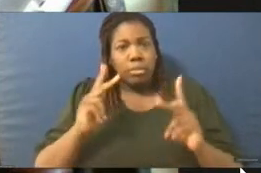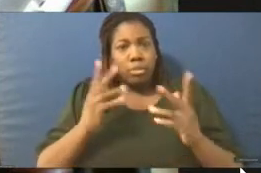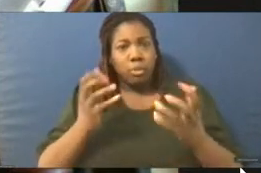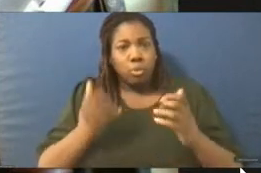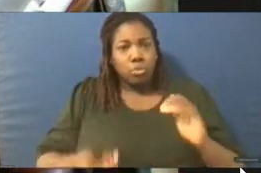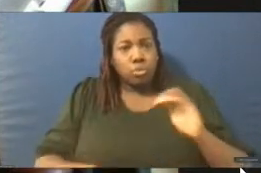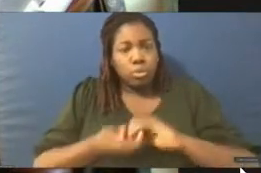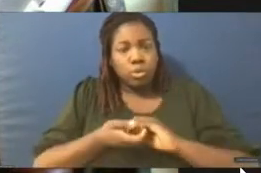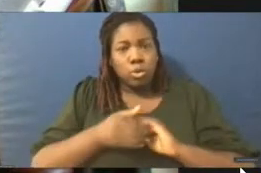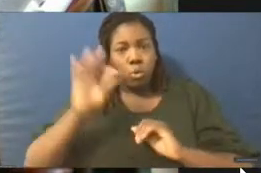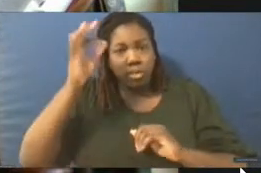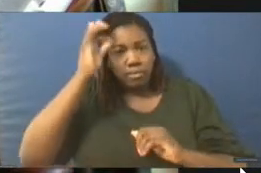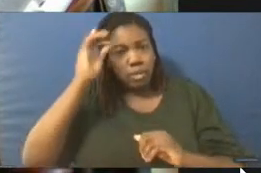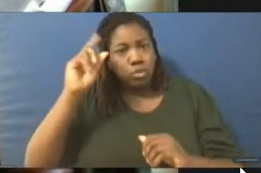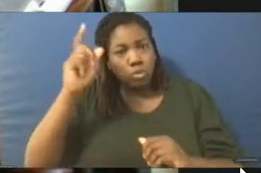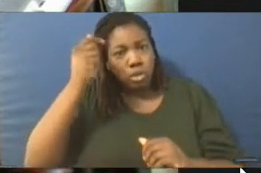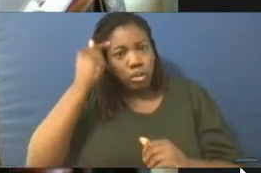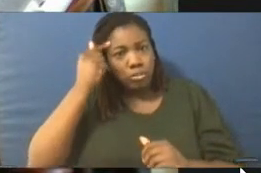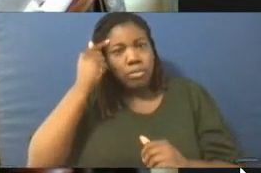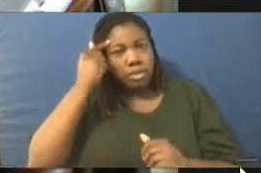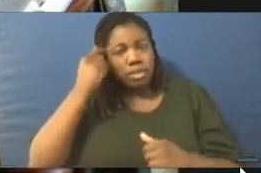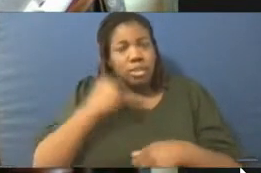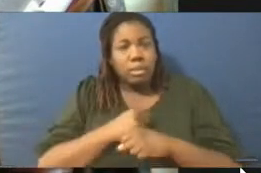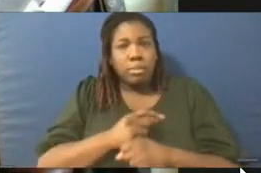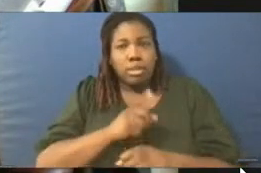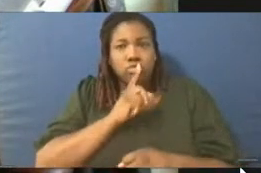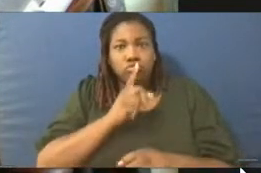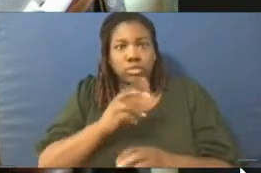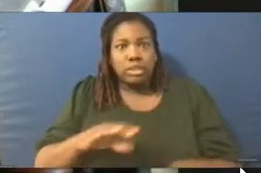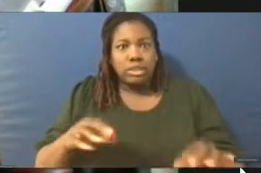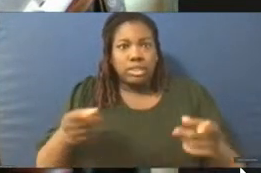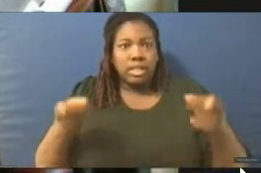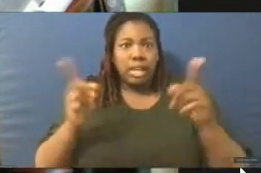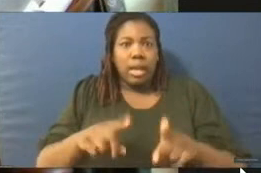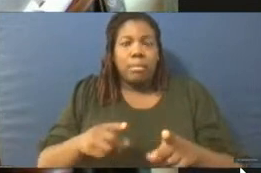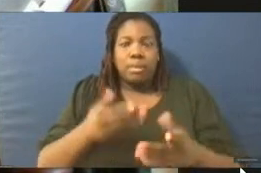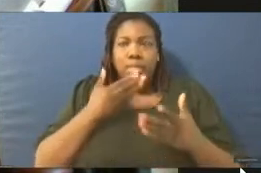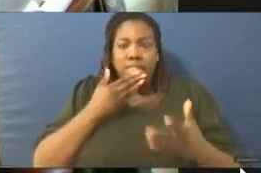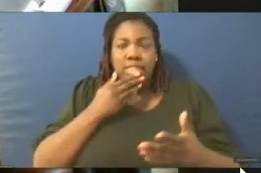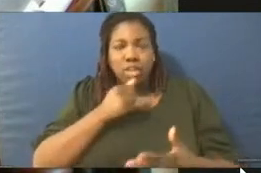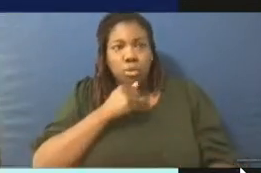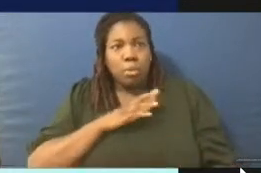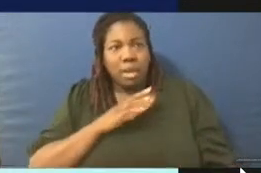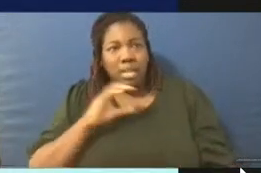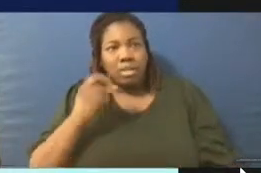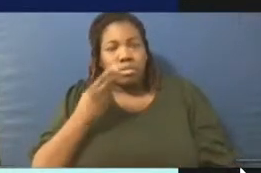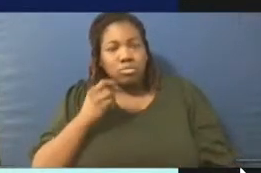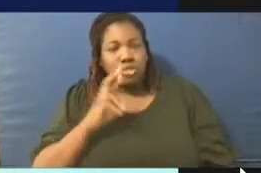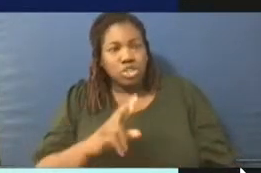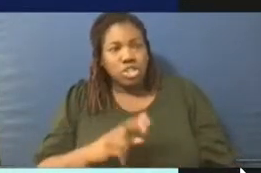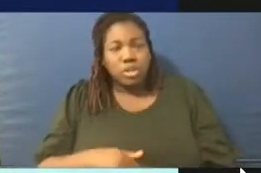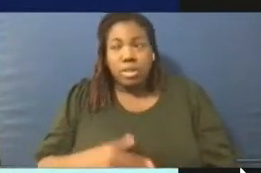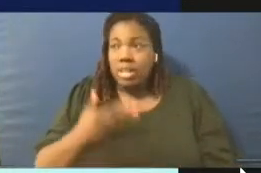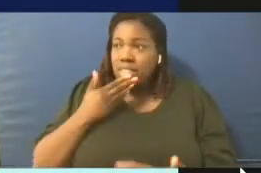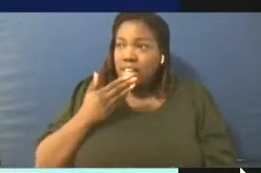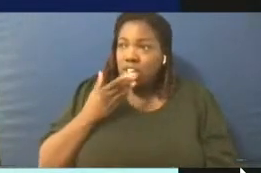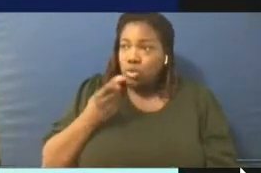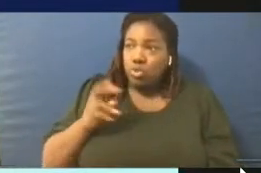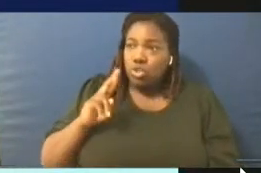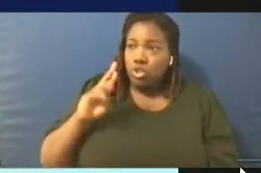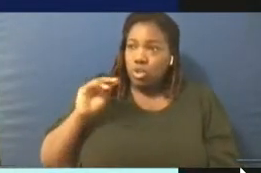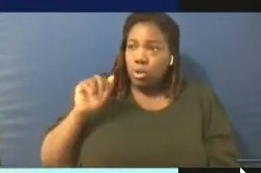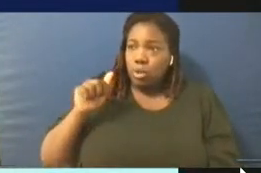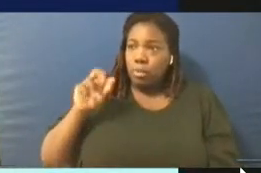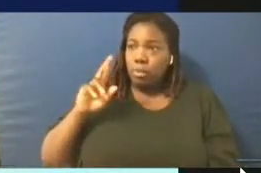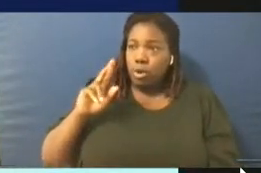the federal government to make this a reality. Thank you, Madam Chair. Thank you, Dr. Martinez. So we will note that under